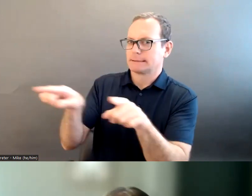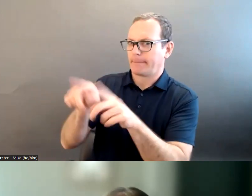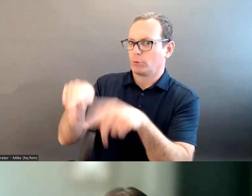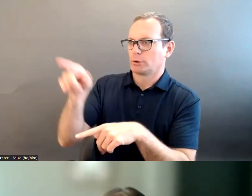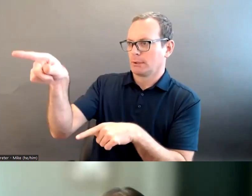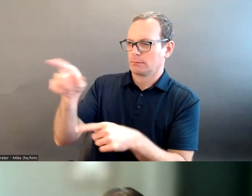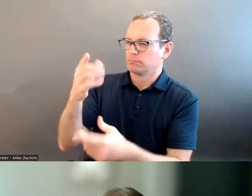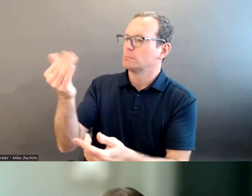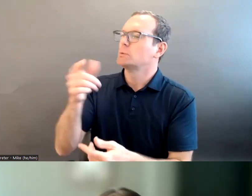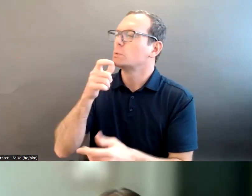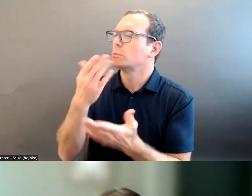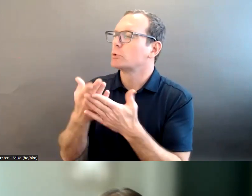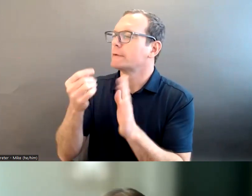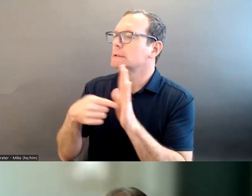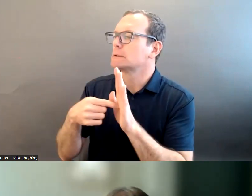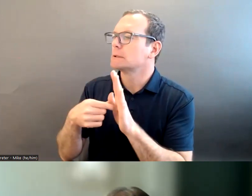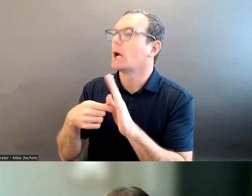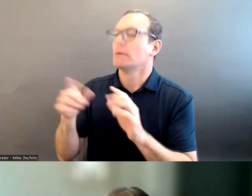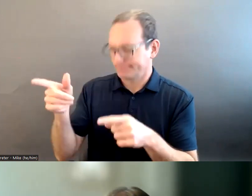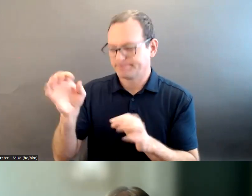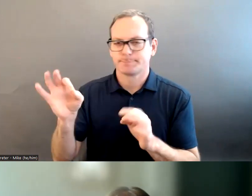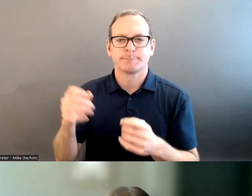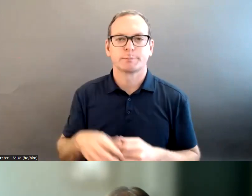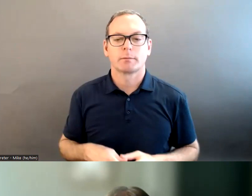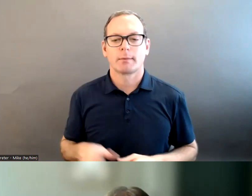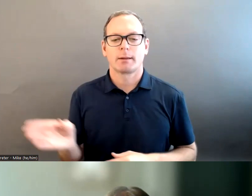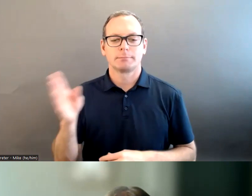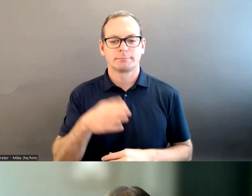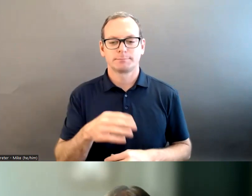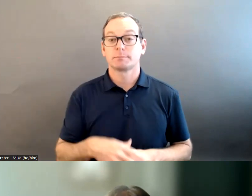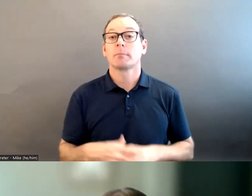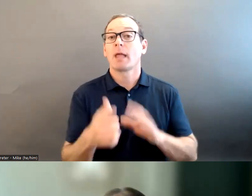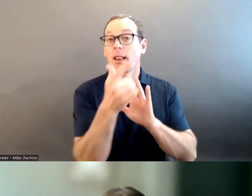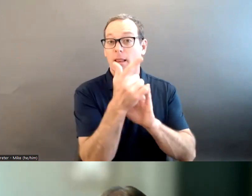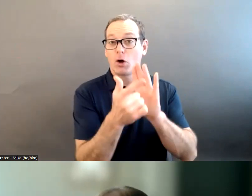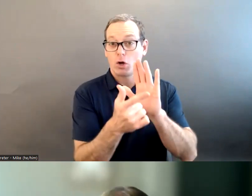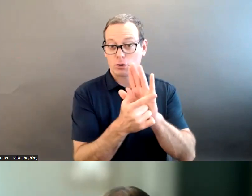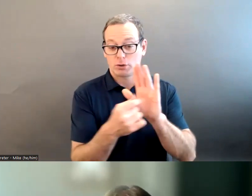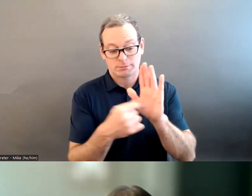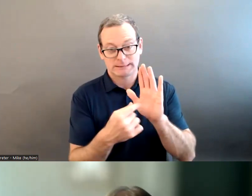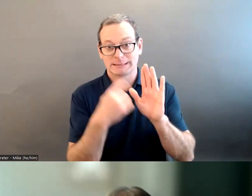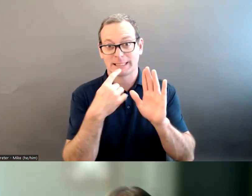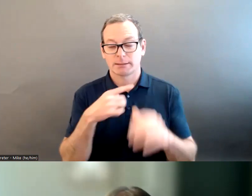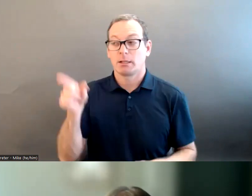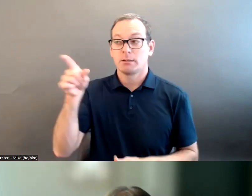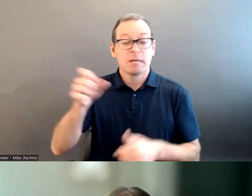and accessible, and willing. So as long as they're available and accessible and willing, then they can be